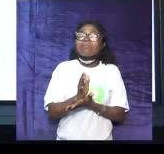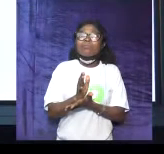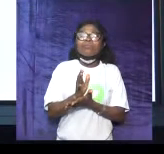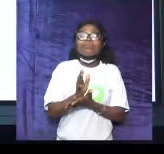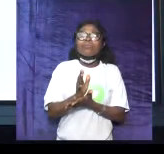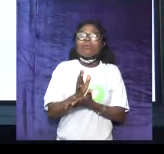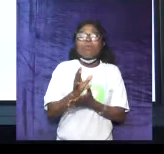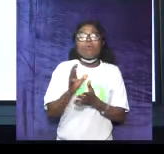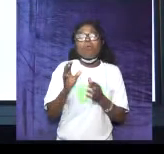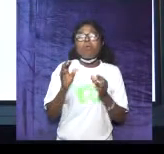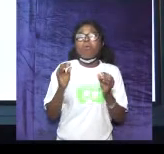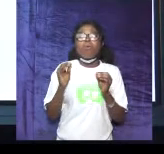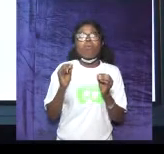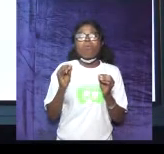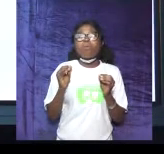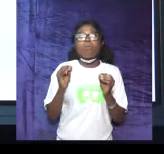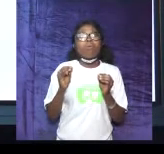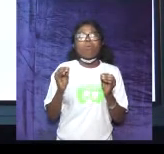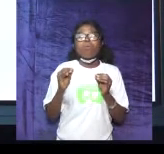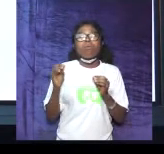did you say? Oh,